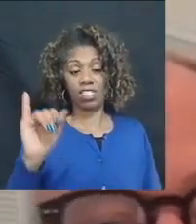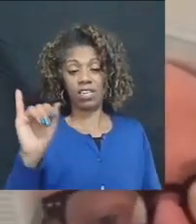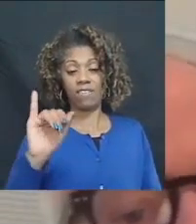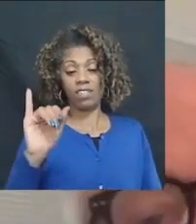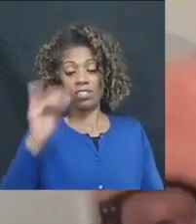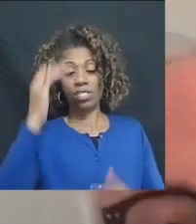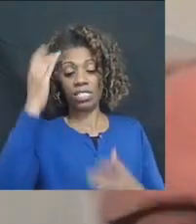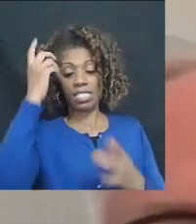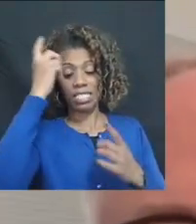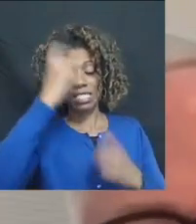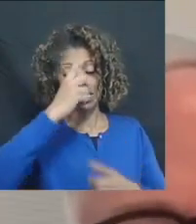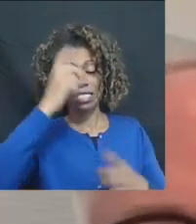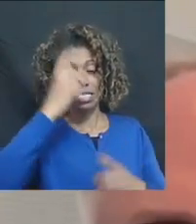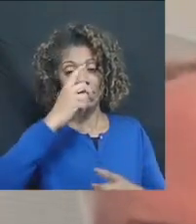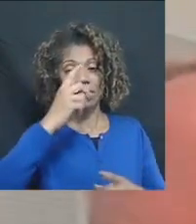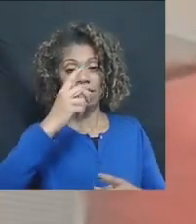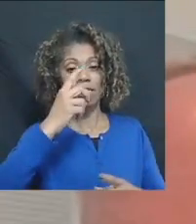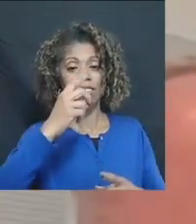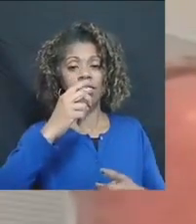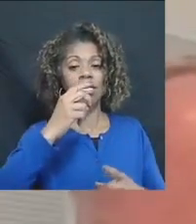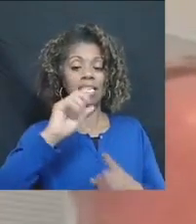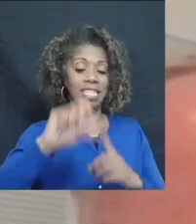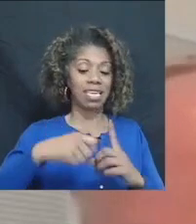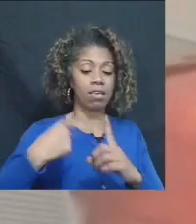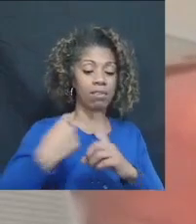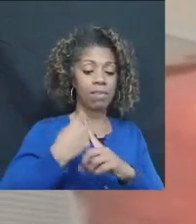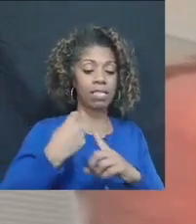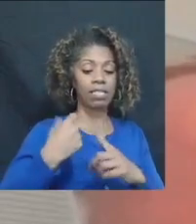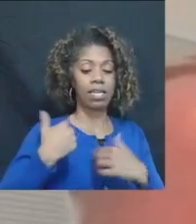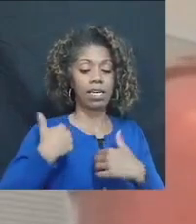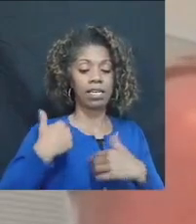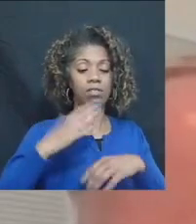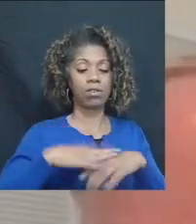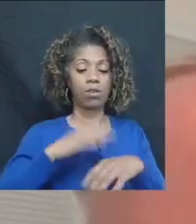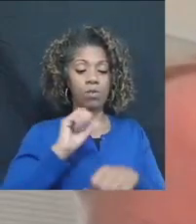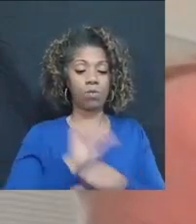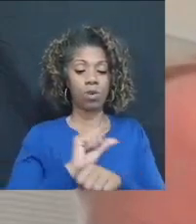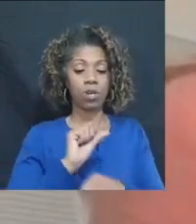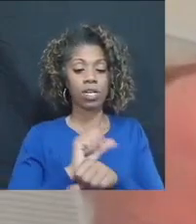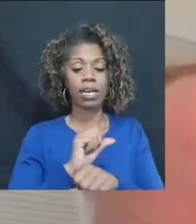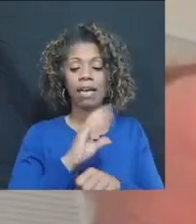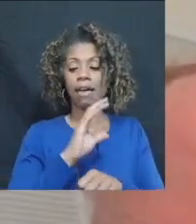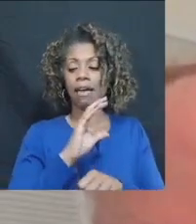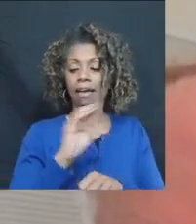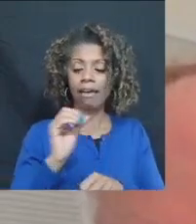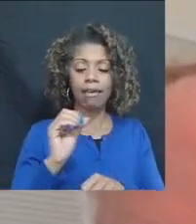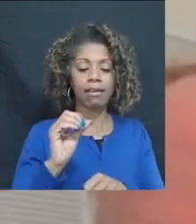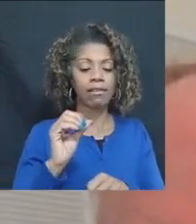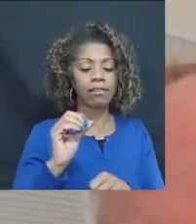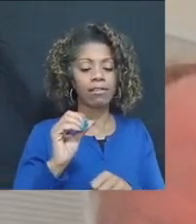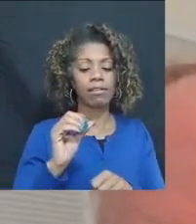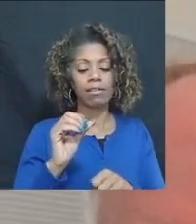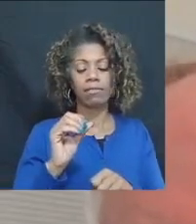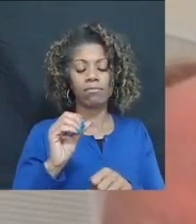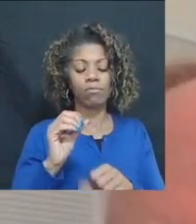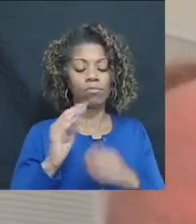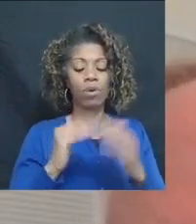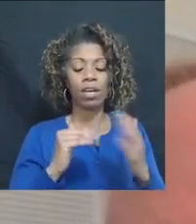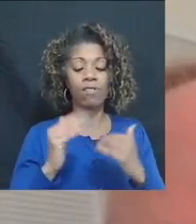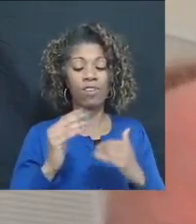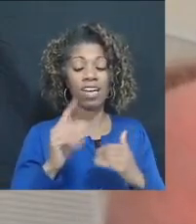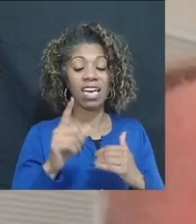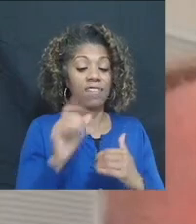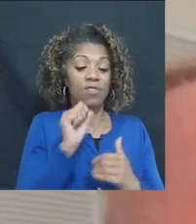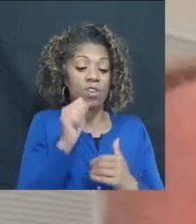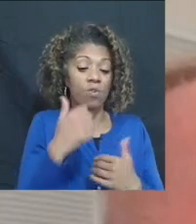has on the workplace and the ability to have a robust economy. So I think more business